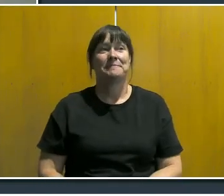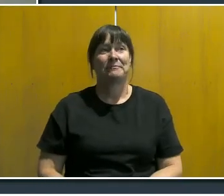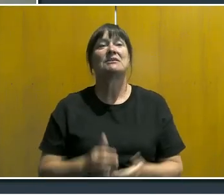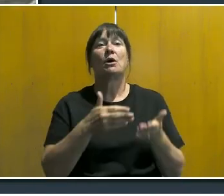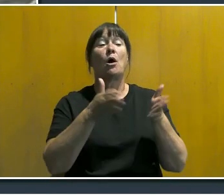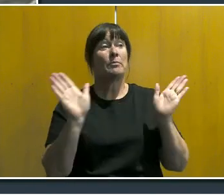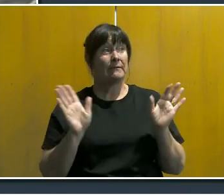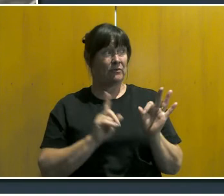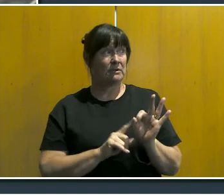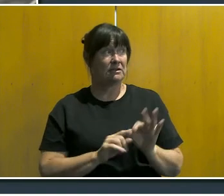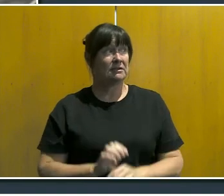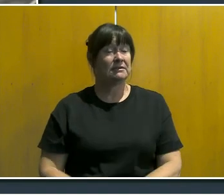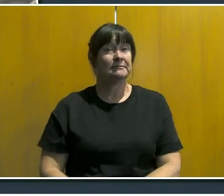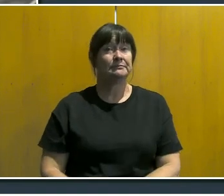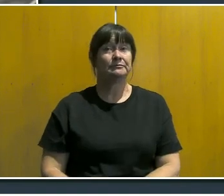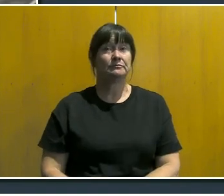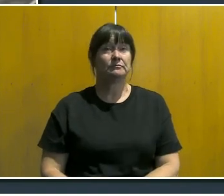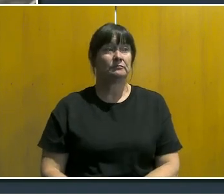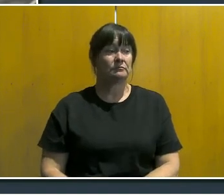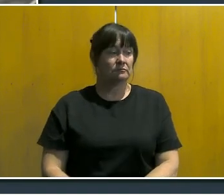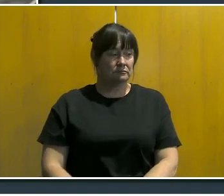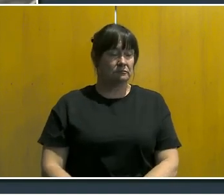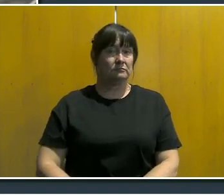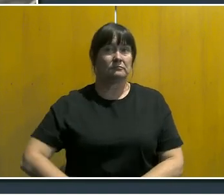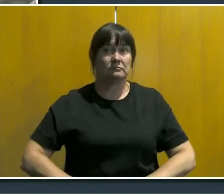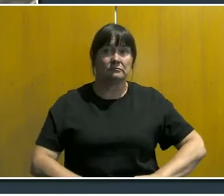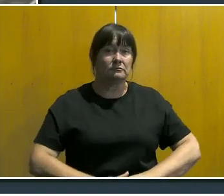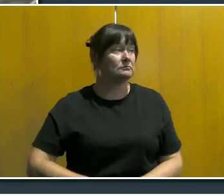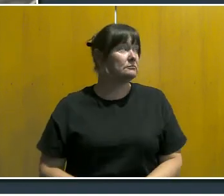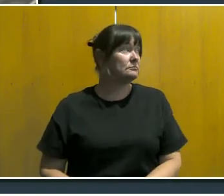up to councillors for any questions they may have.